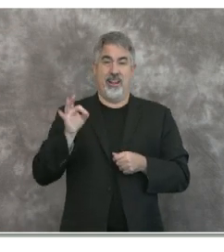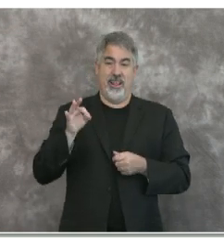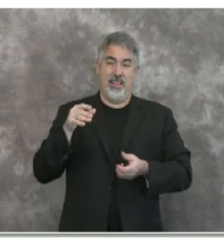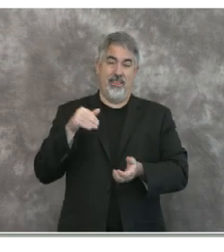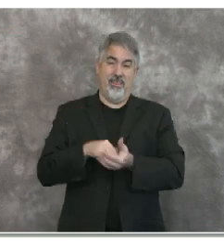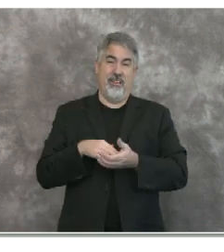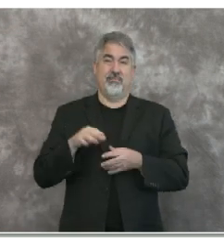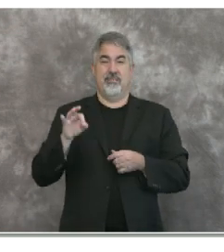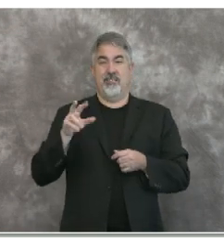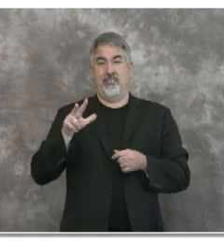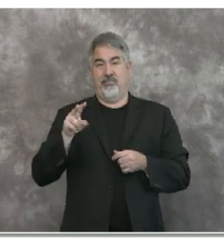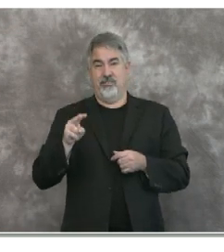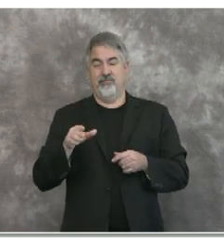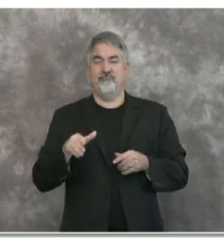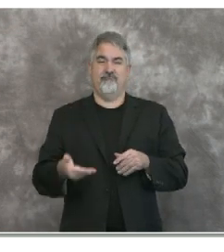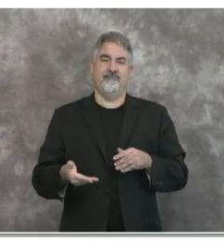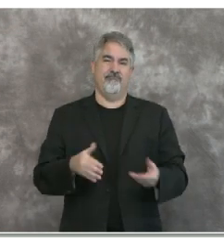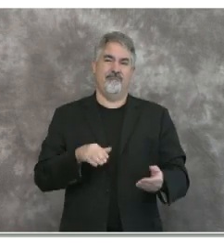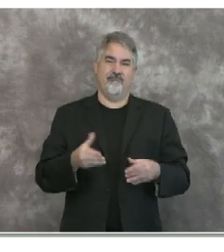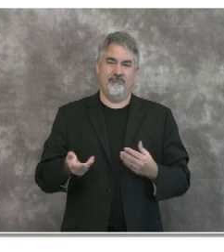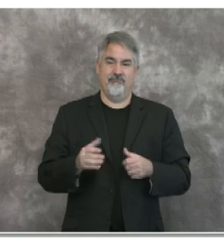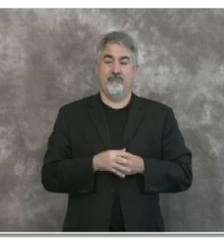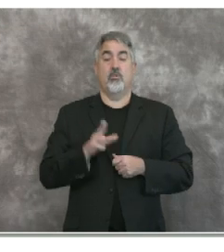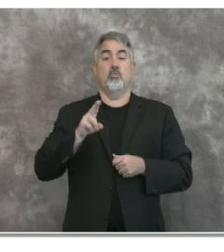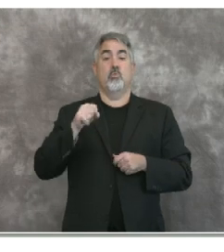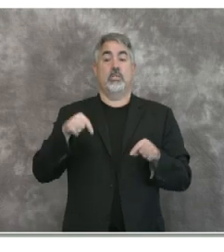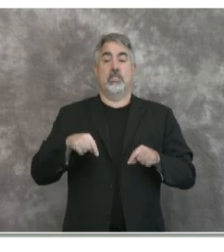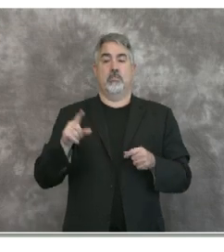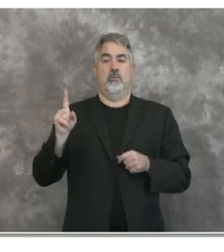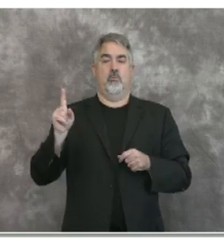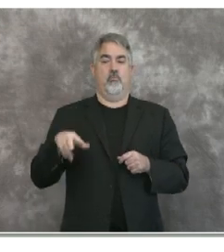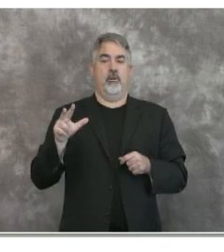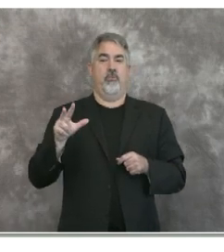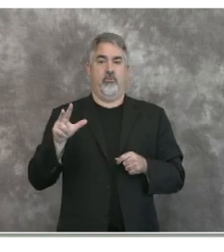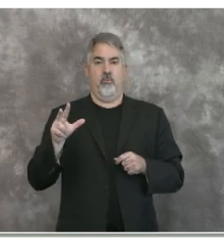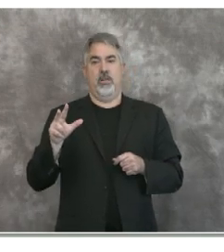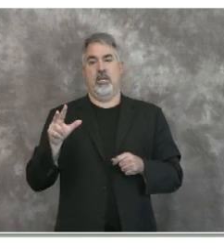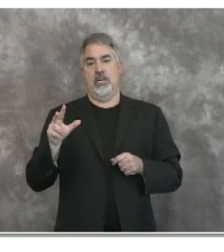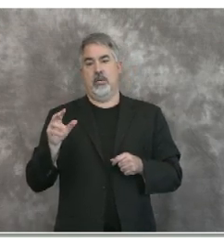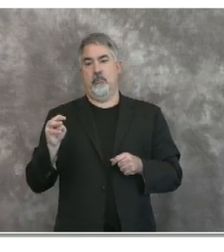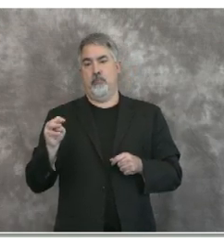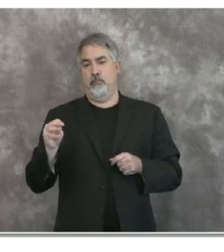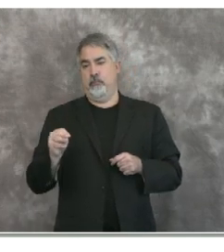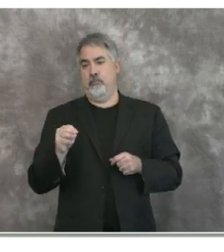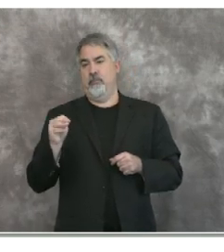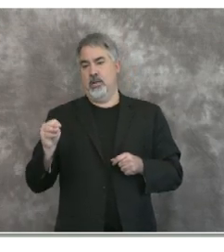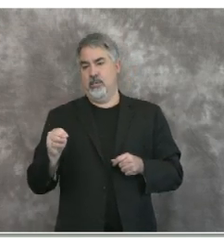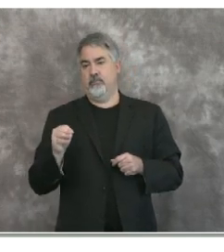290,000 deaths. Nationwide, the United States is reporting over